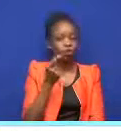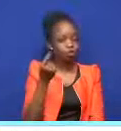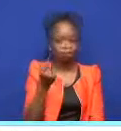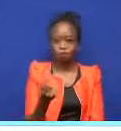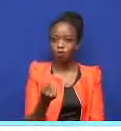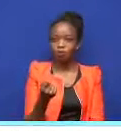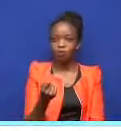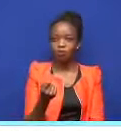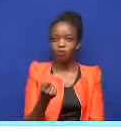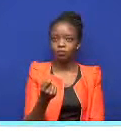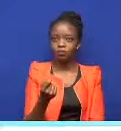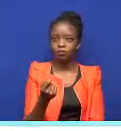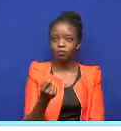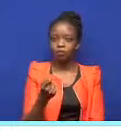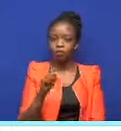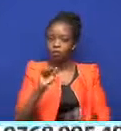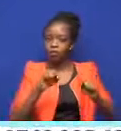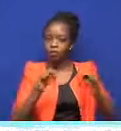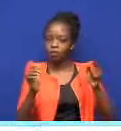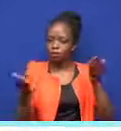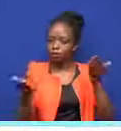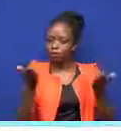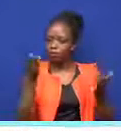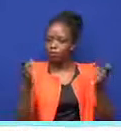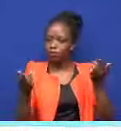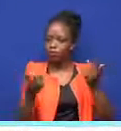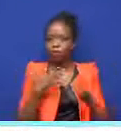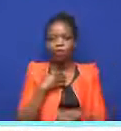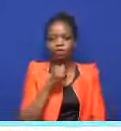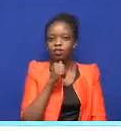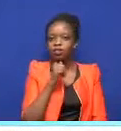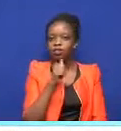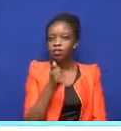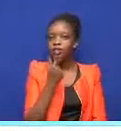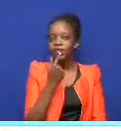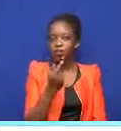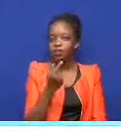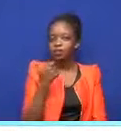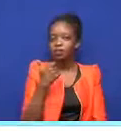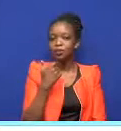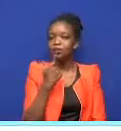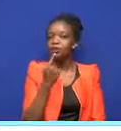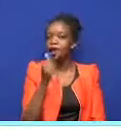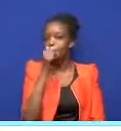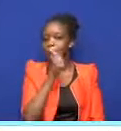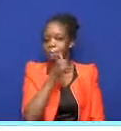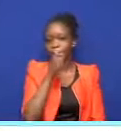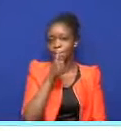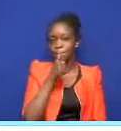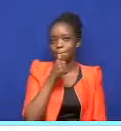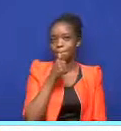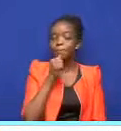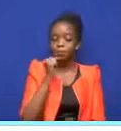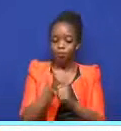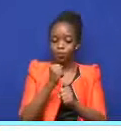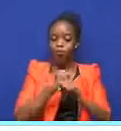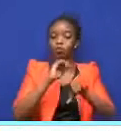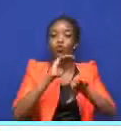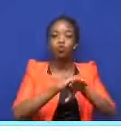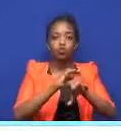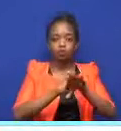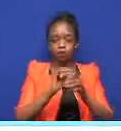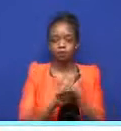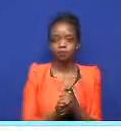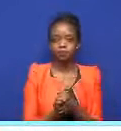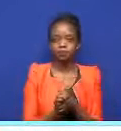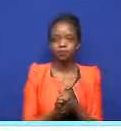Not little. I mean, it's in the ranges of... Let me not say, because I was asked to keep privacy, but they're doing really well.